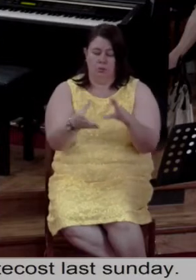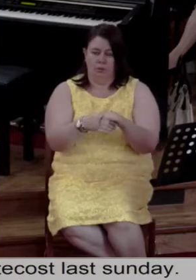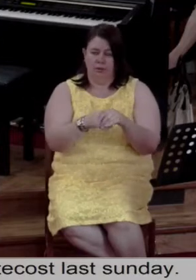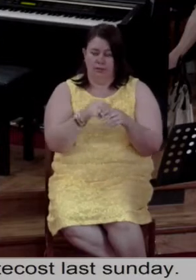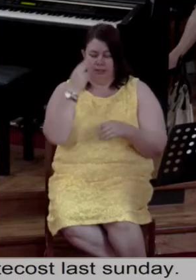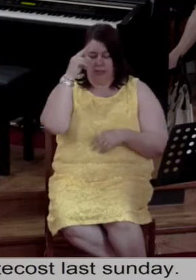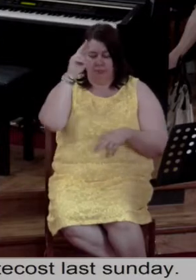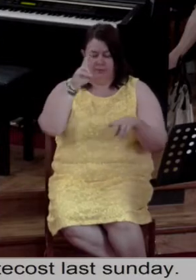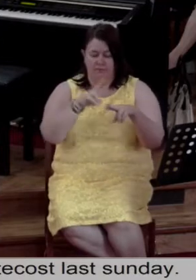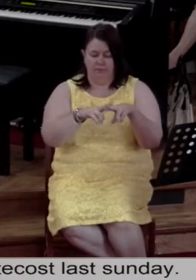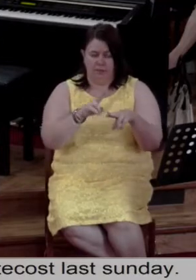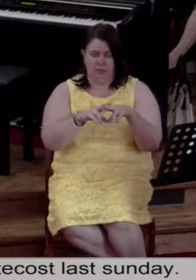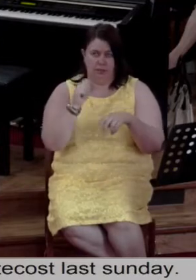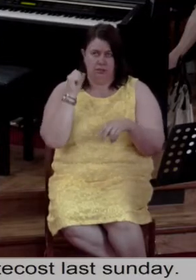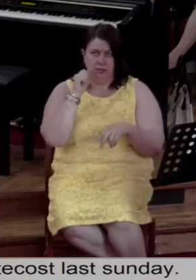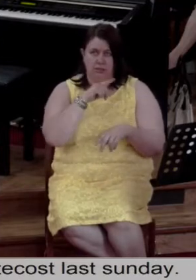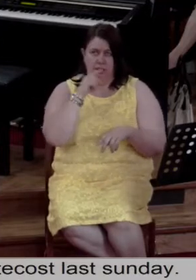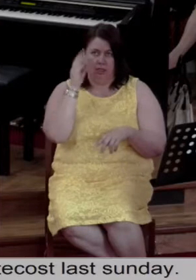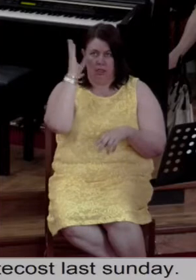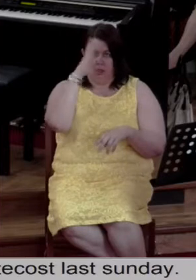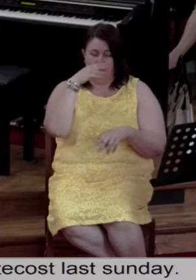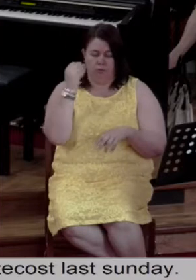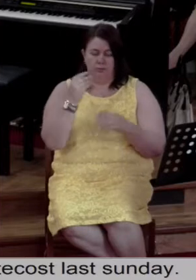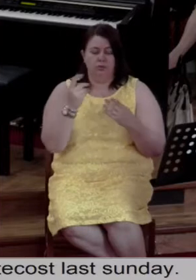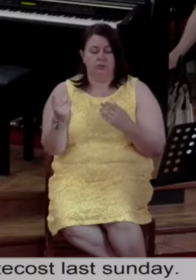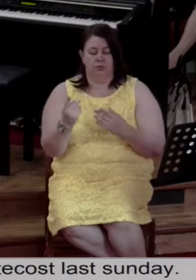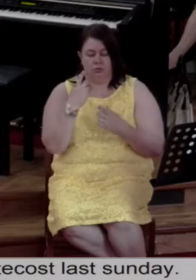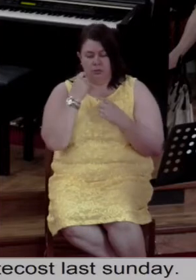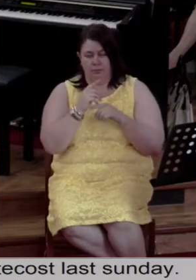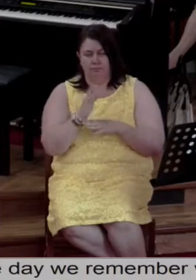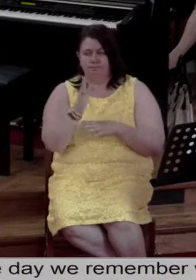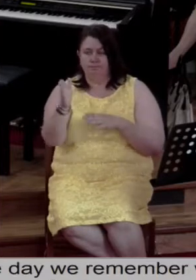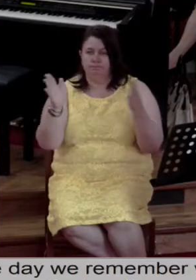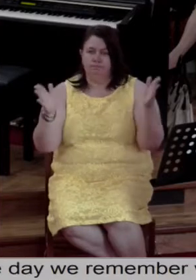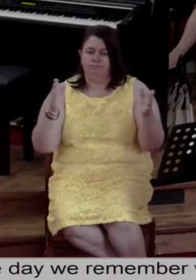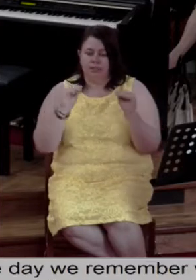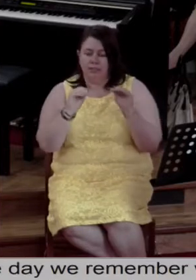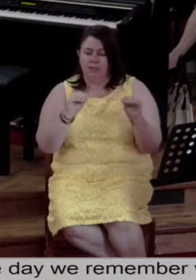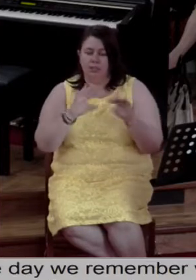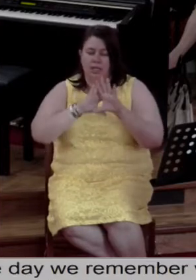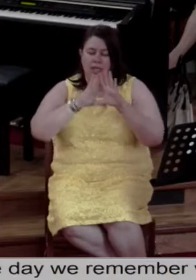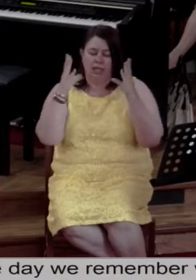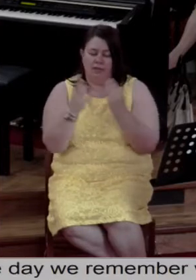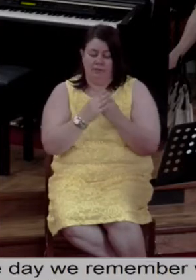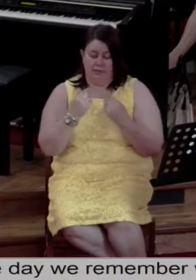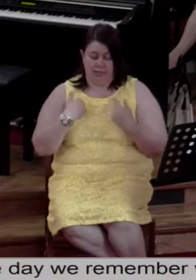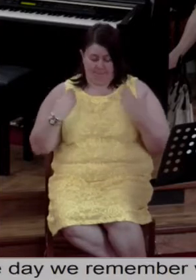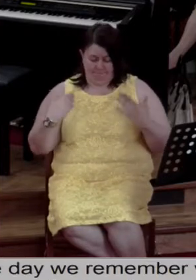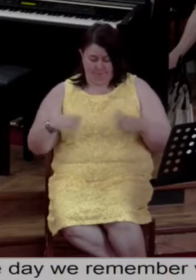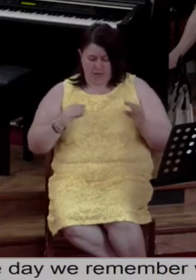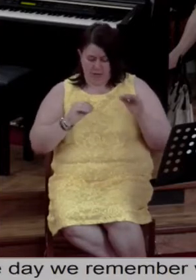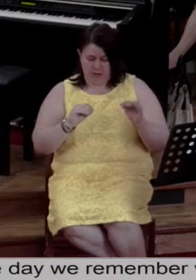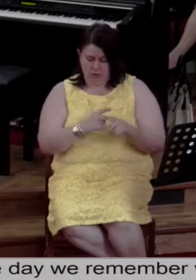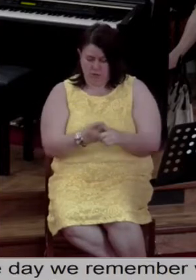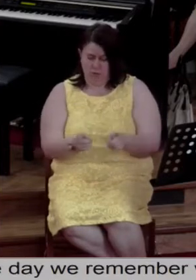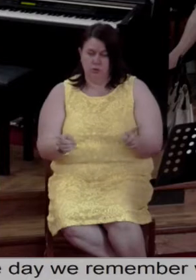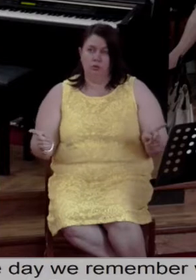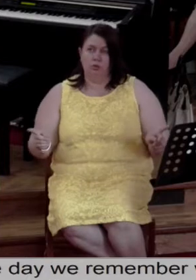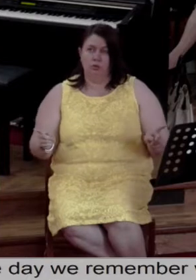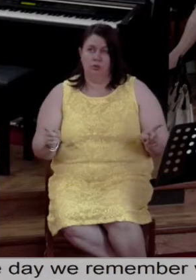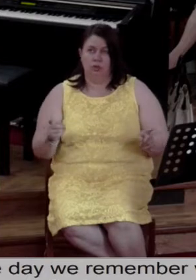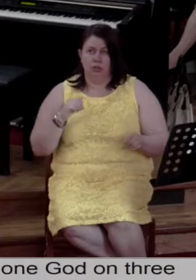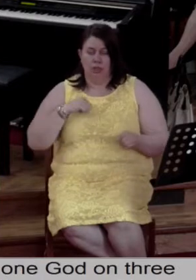of the Son and of the Holy Spirit, and teaching them to obey everything I have commanded you. And surely I am